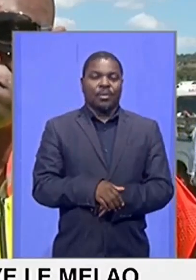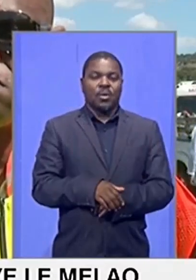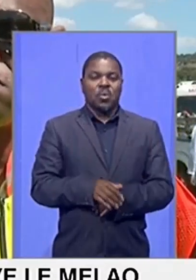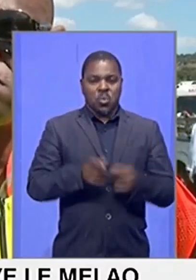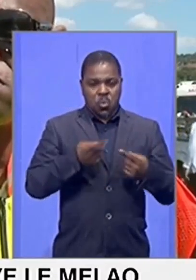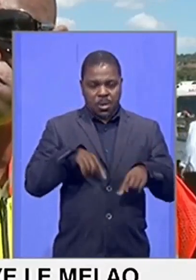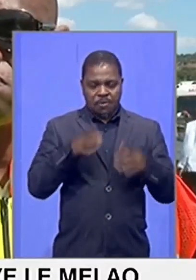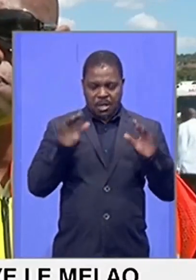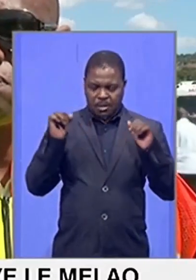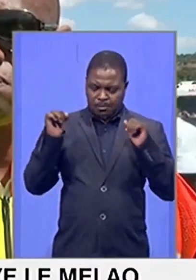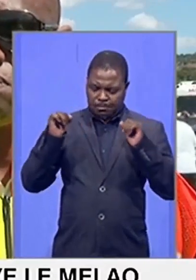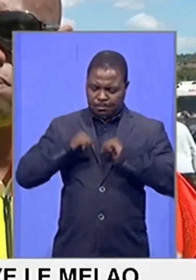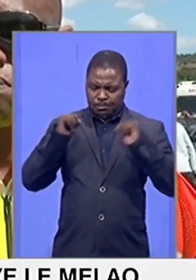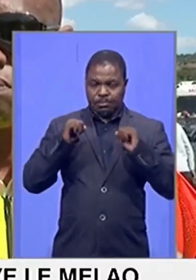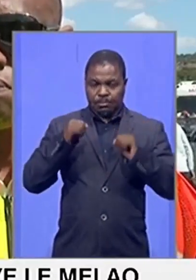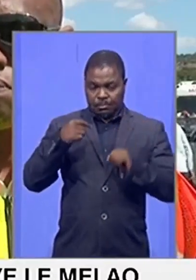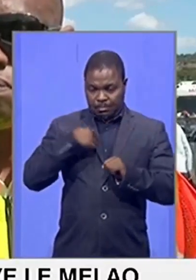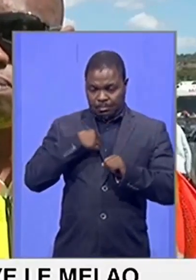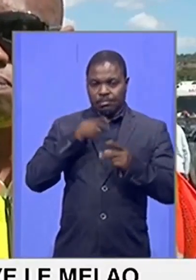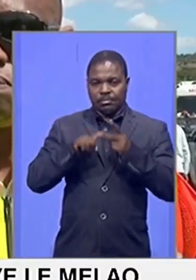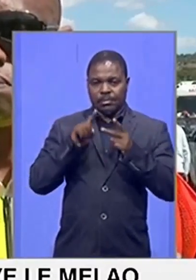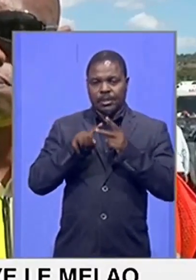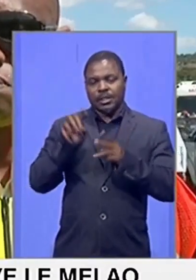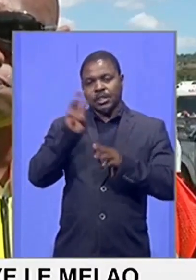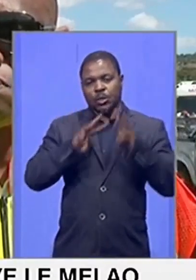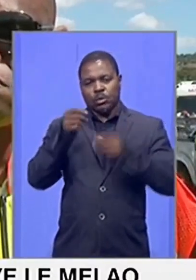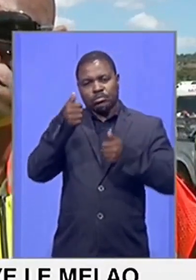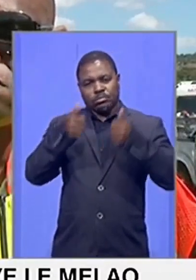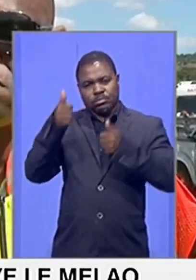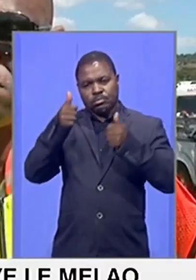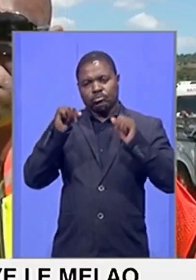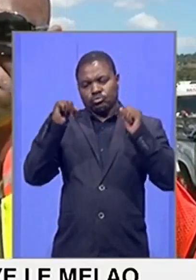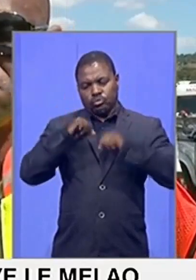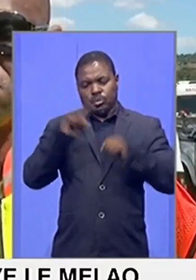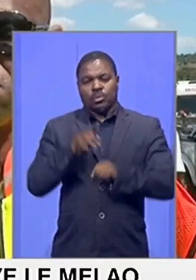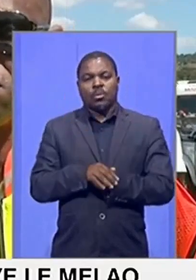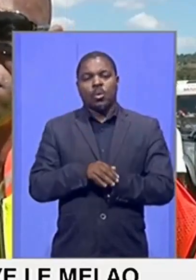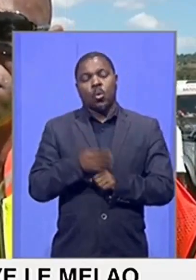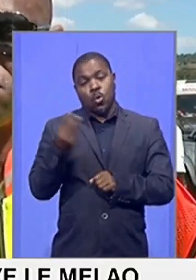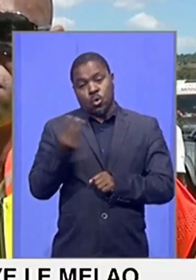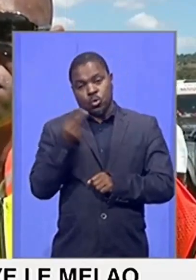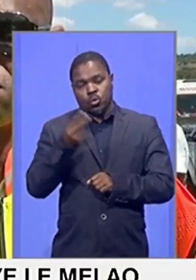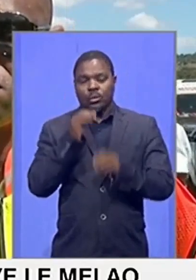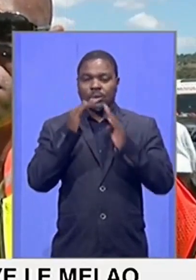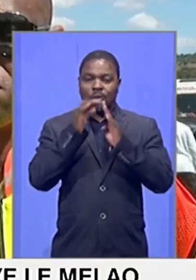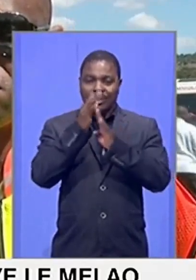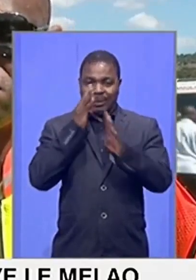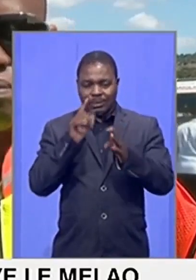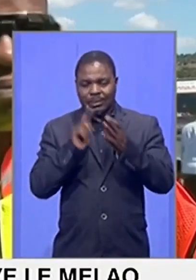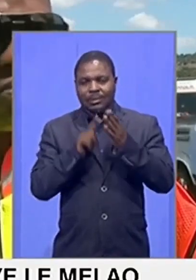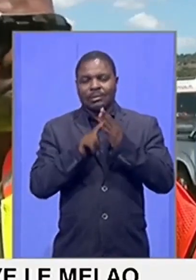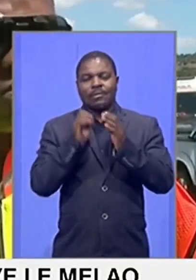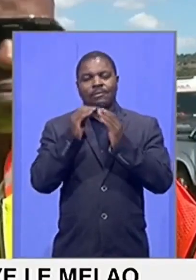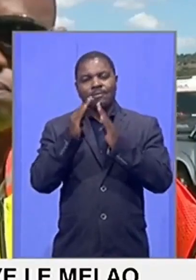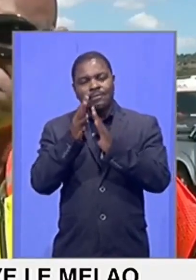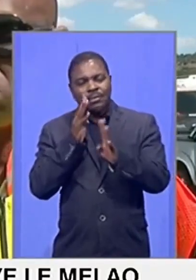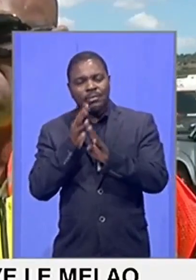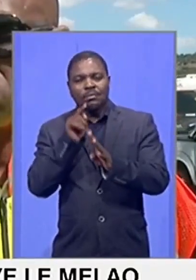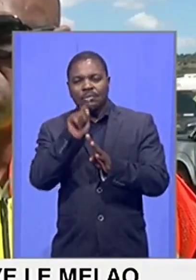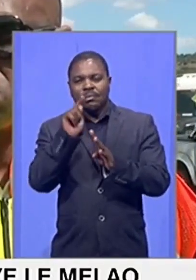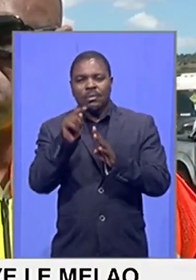have agreed with my security heads that we will also visit townships and villages